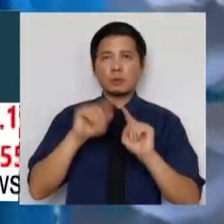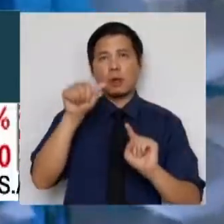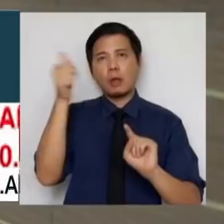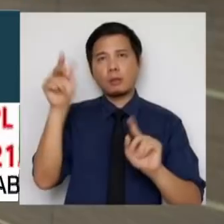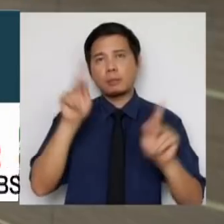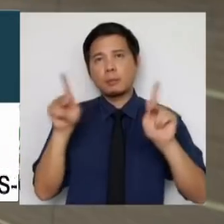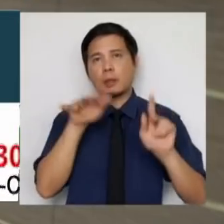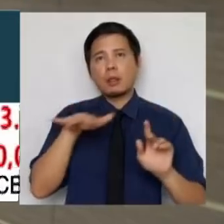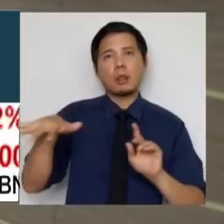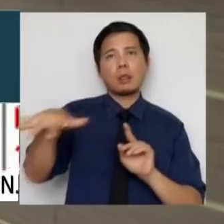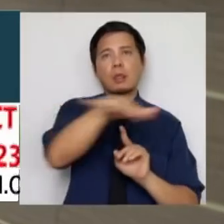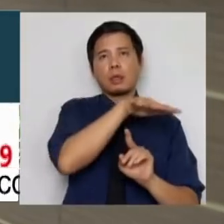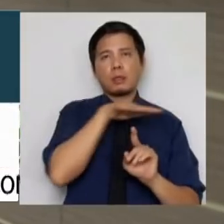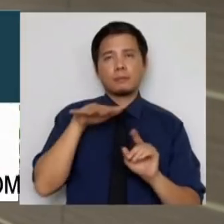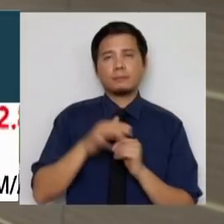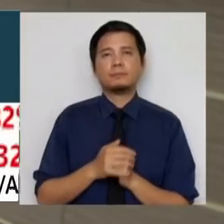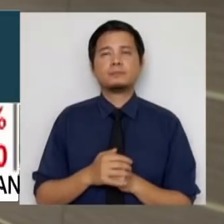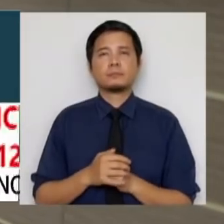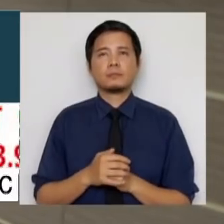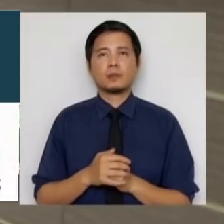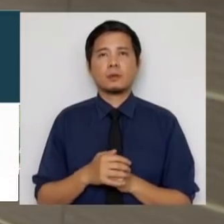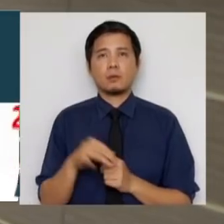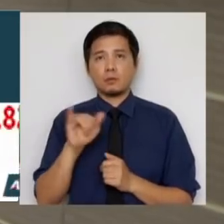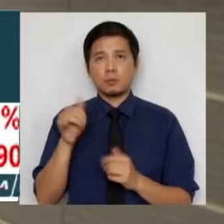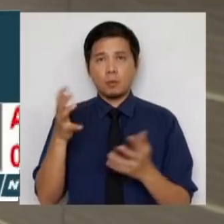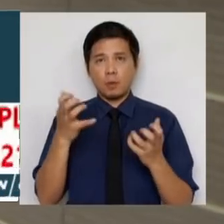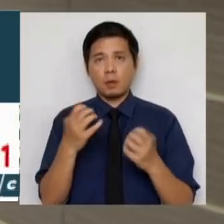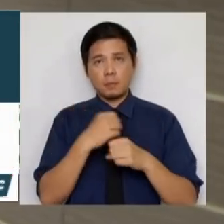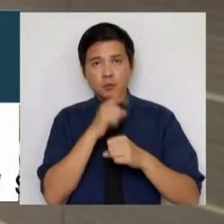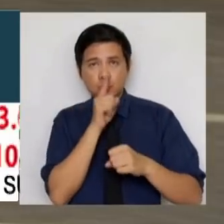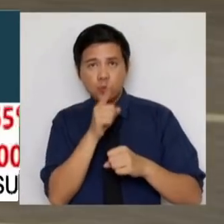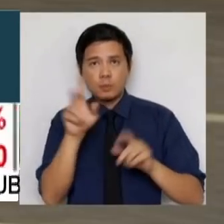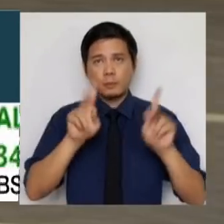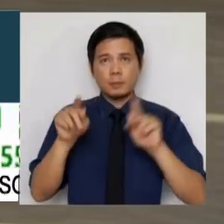But I also just want to assure the people of Quezon City